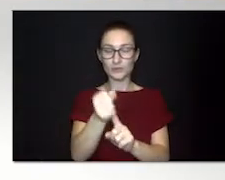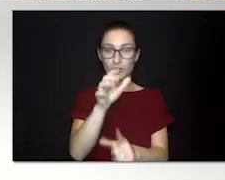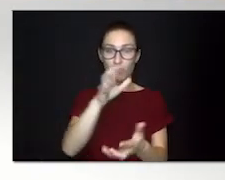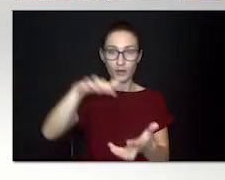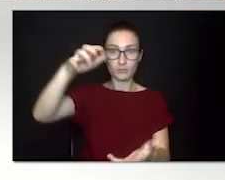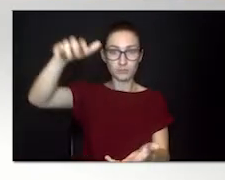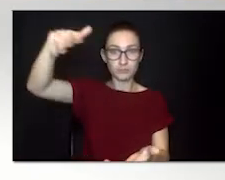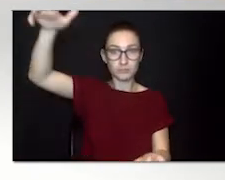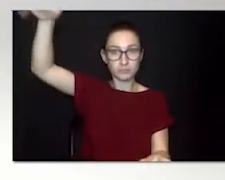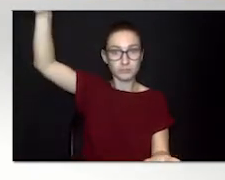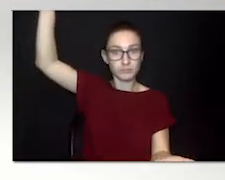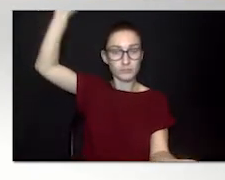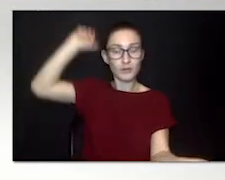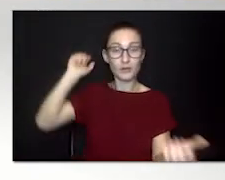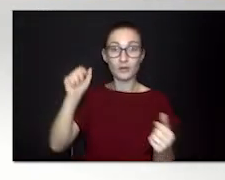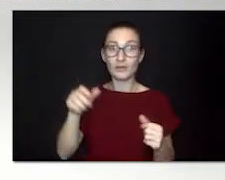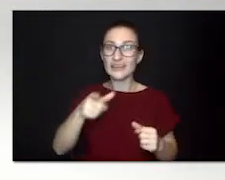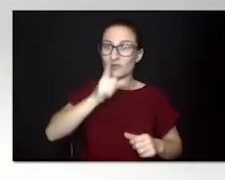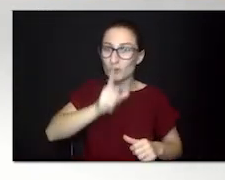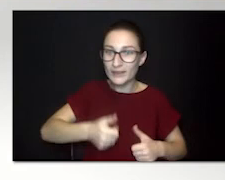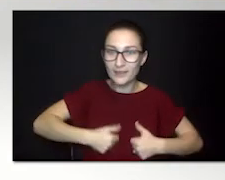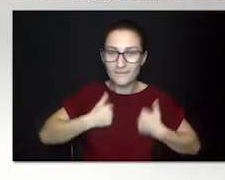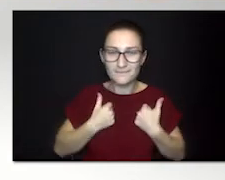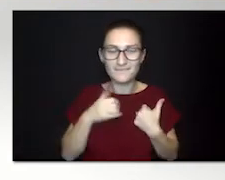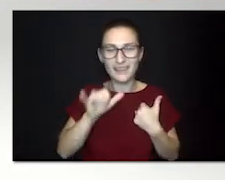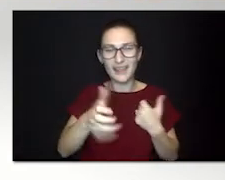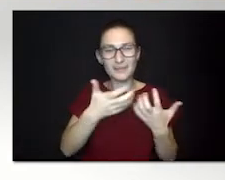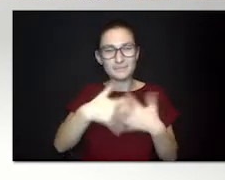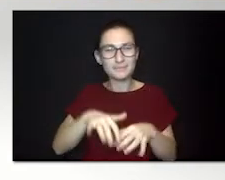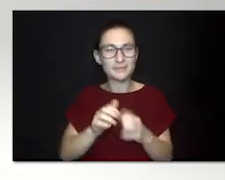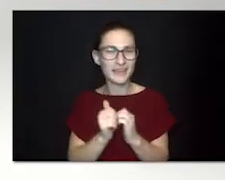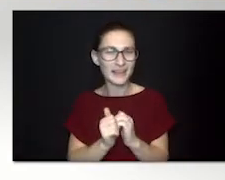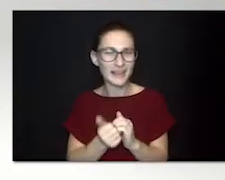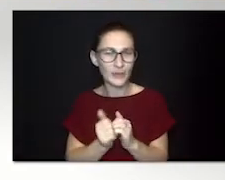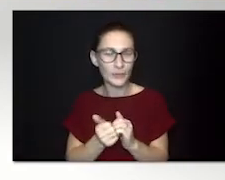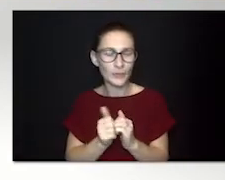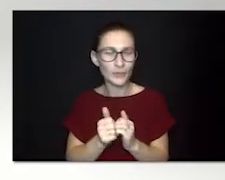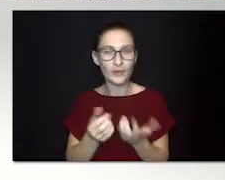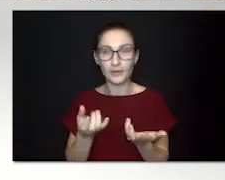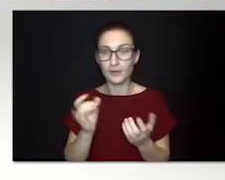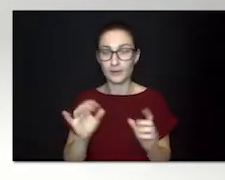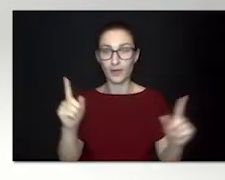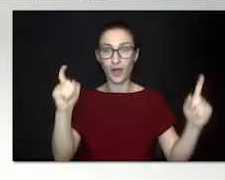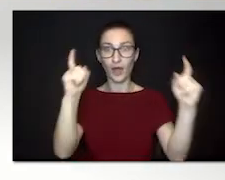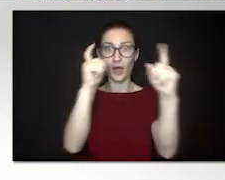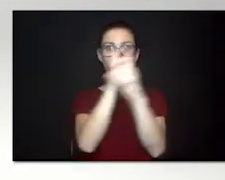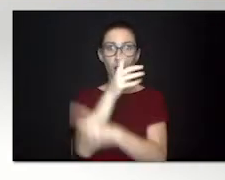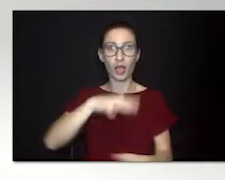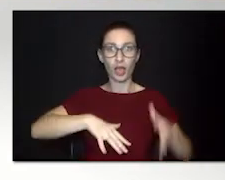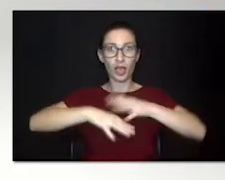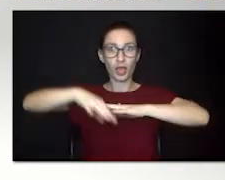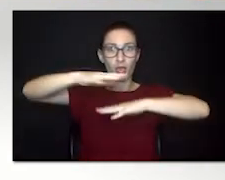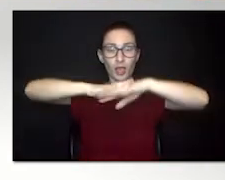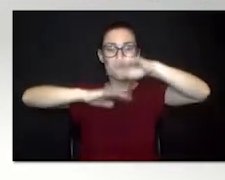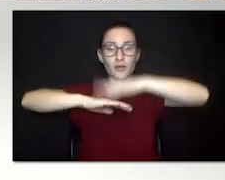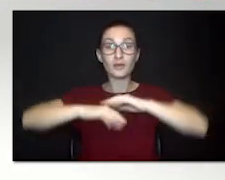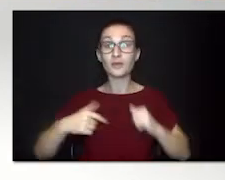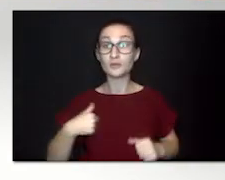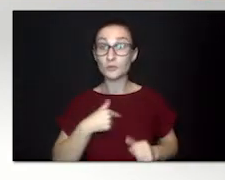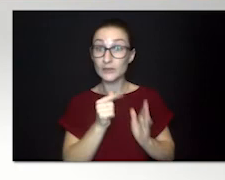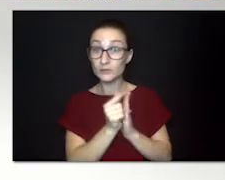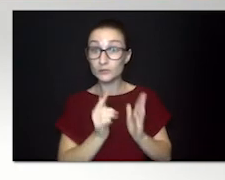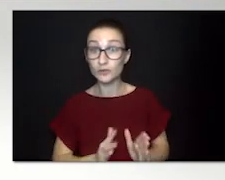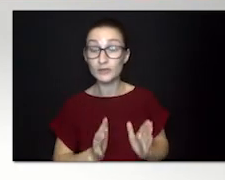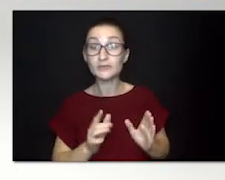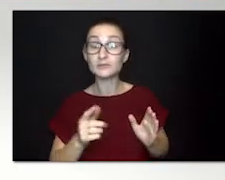are things that you want to think of, how in reality is this going to work out? Because we always, look at it as attorneys from a legal point of view, but